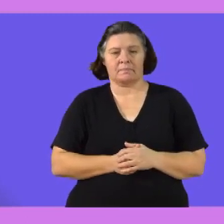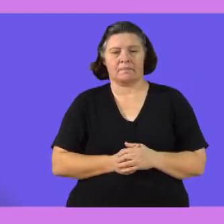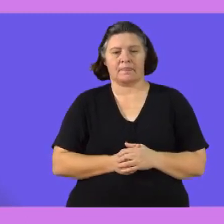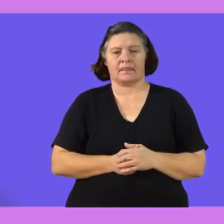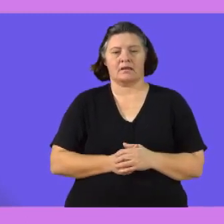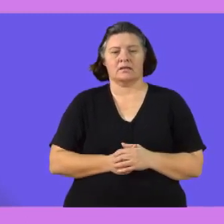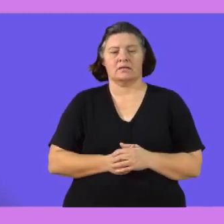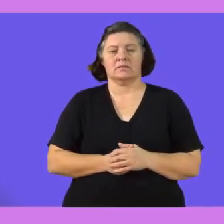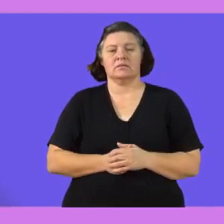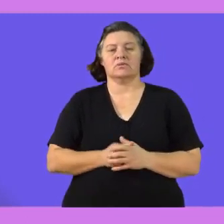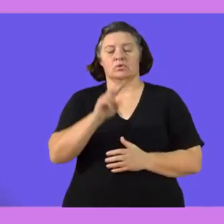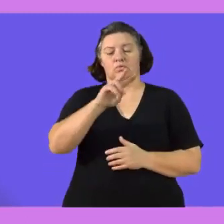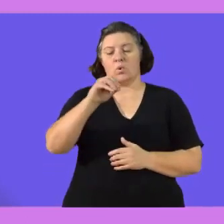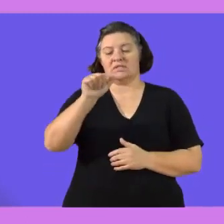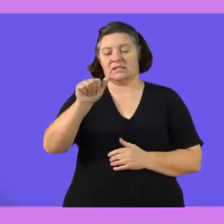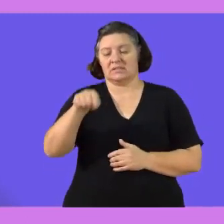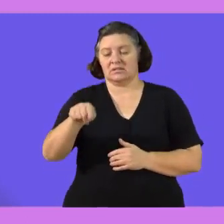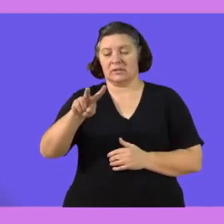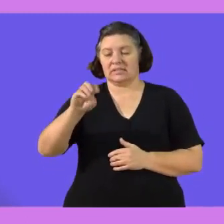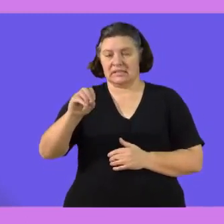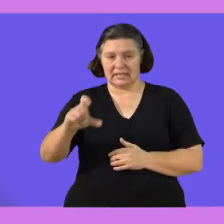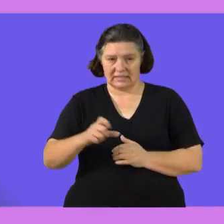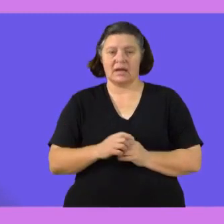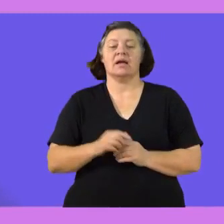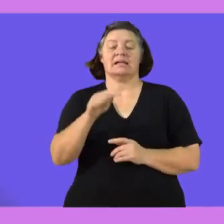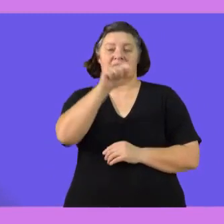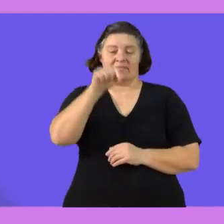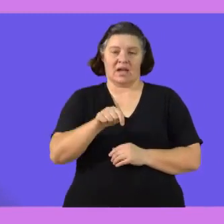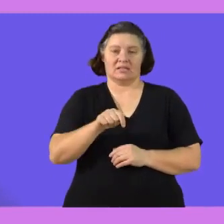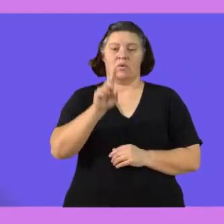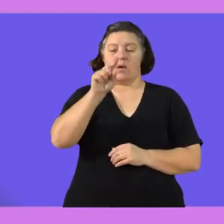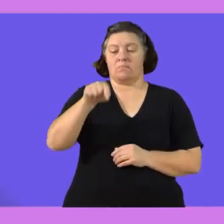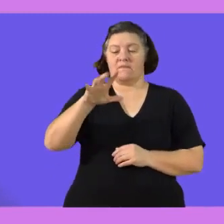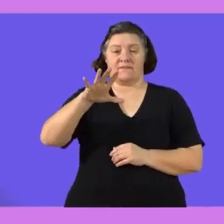Okay, so take out 206 rand 20 cents, divide by 1 rand 50.